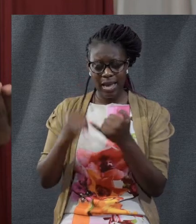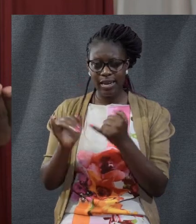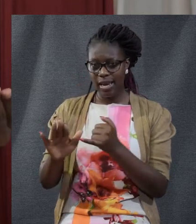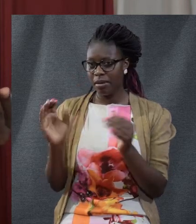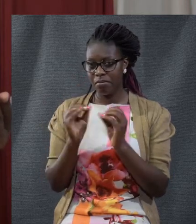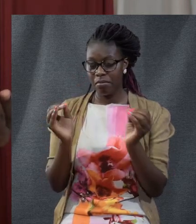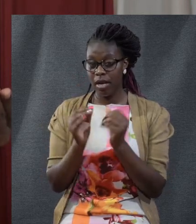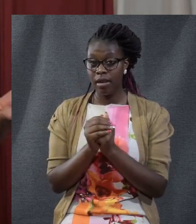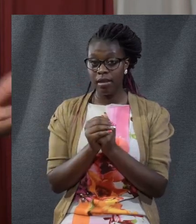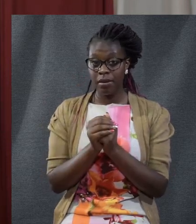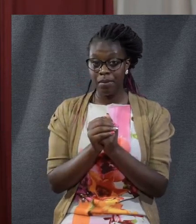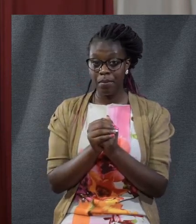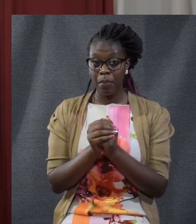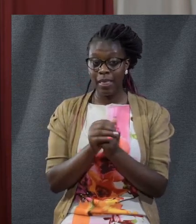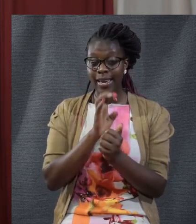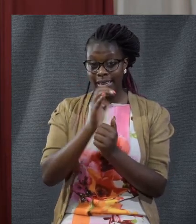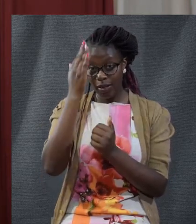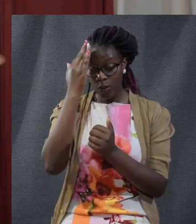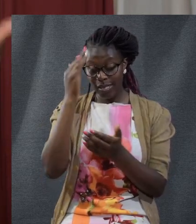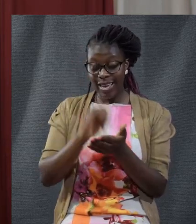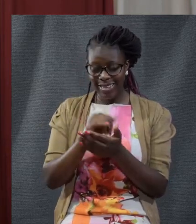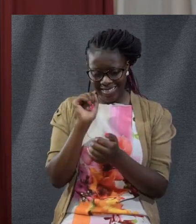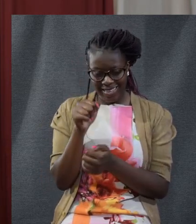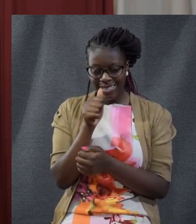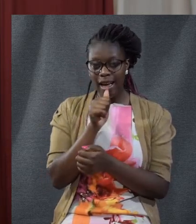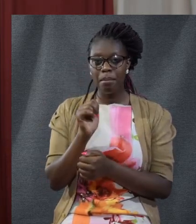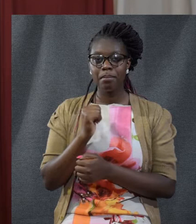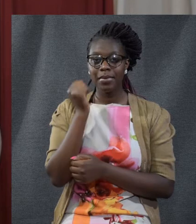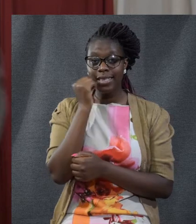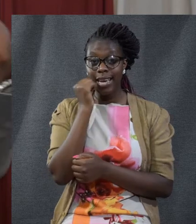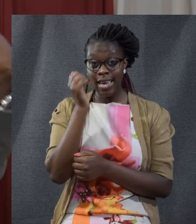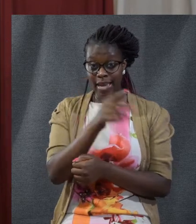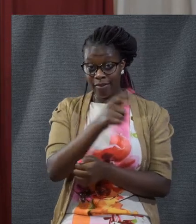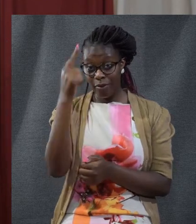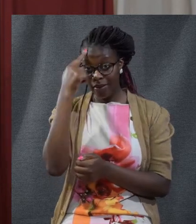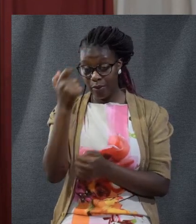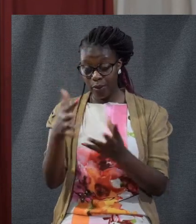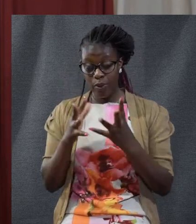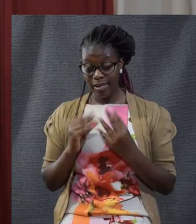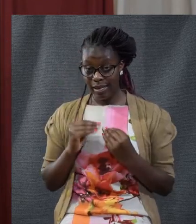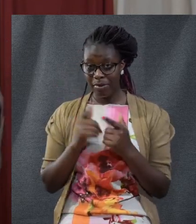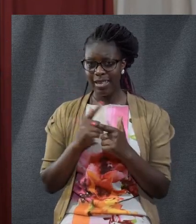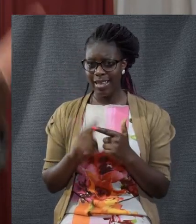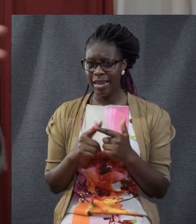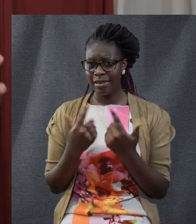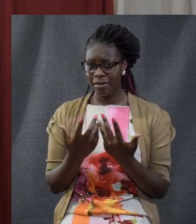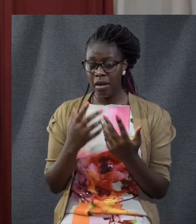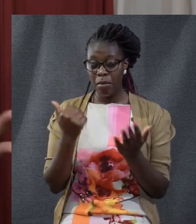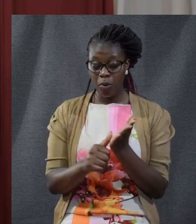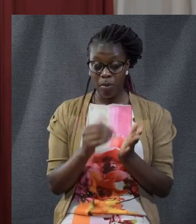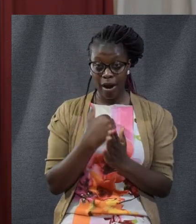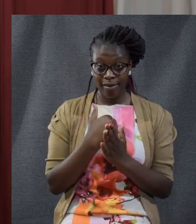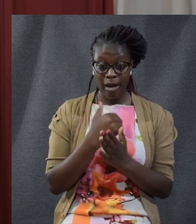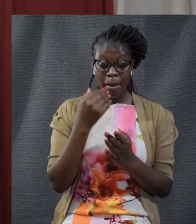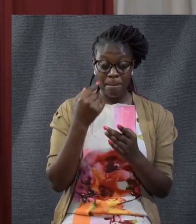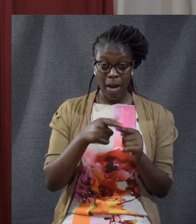end. Praise the name of the Lord. He, of course, acknowledges that he is sick. Because lack of acknowledgement is indeed denial. He